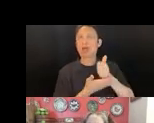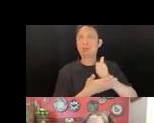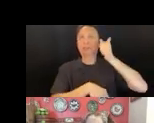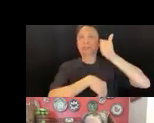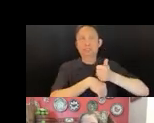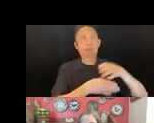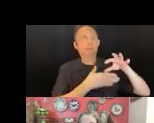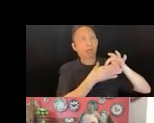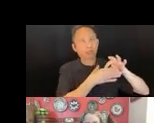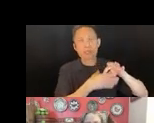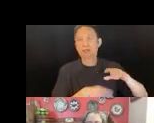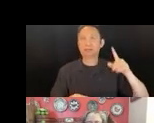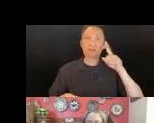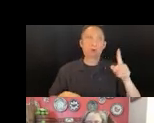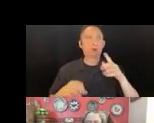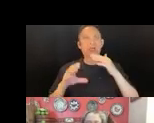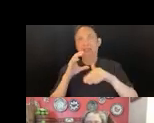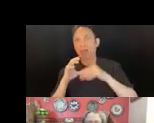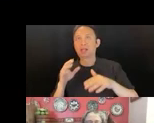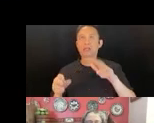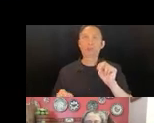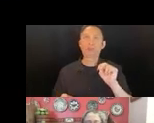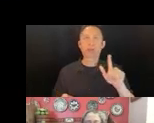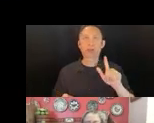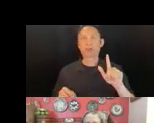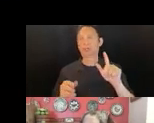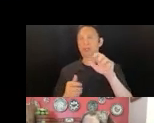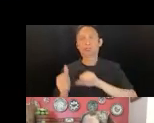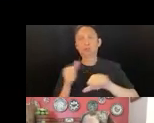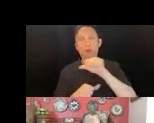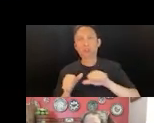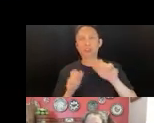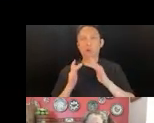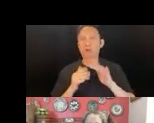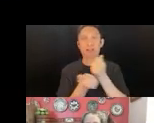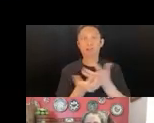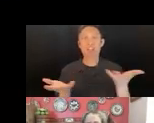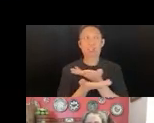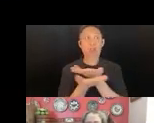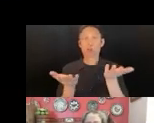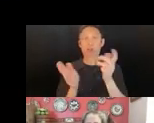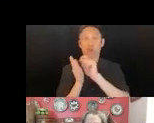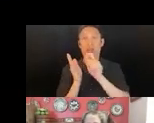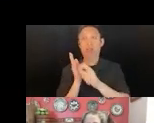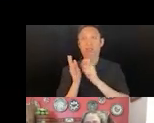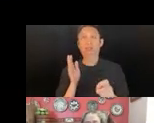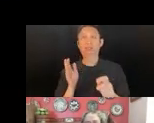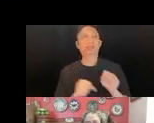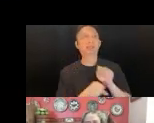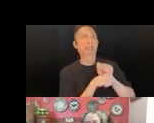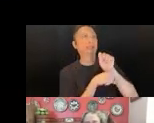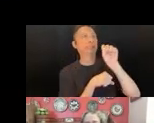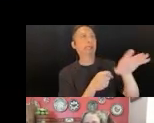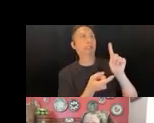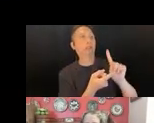the email newsletters. We're at a place now where everything you write about your show isn't just sent to an audience of the press,